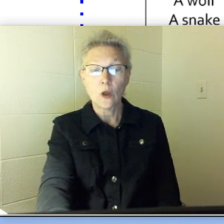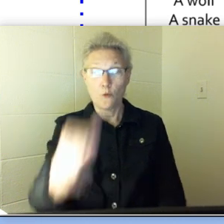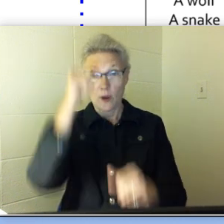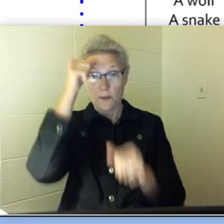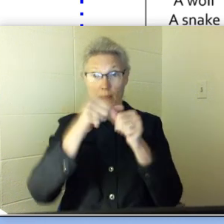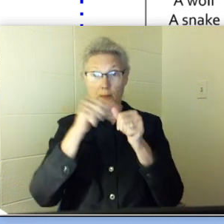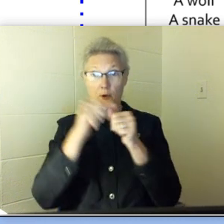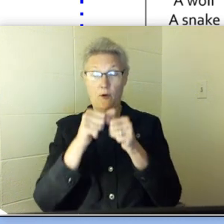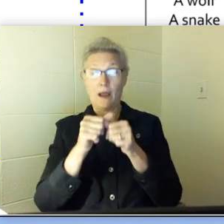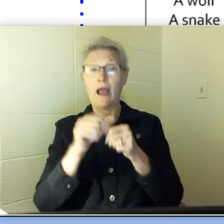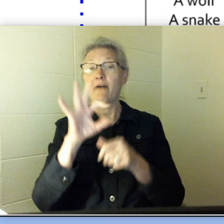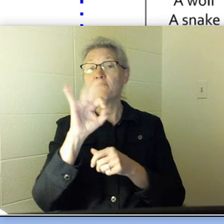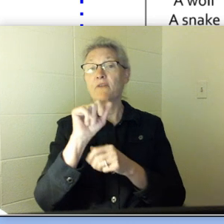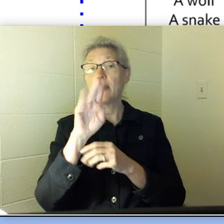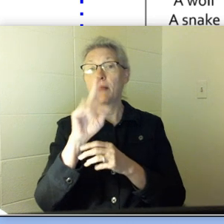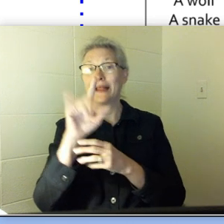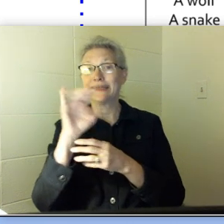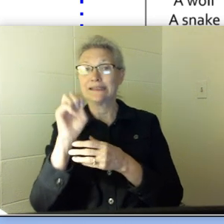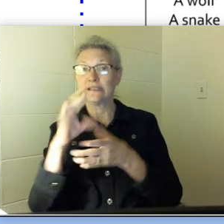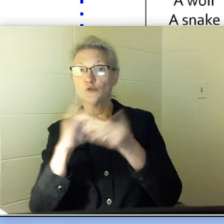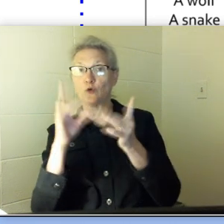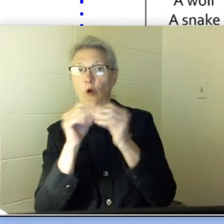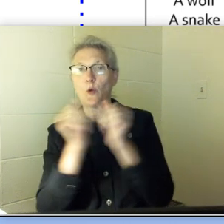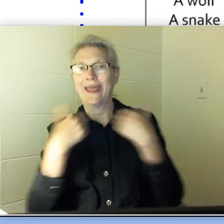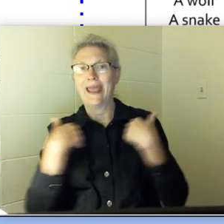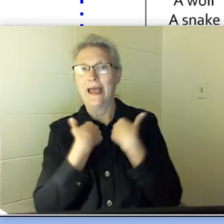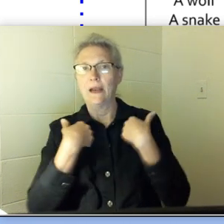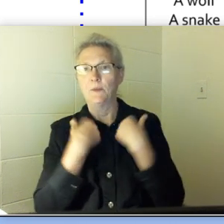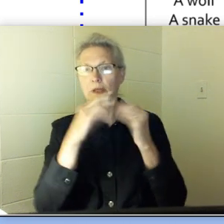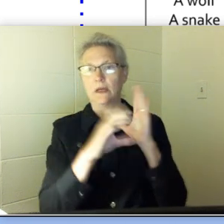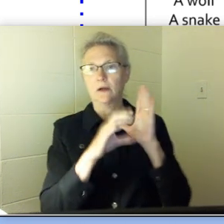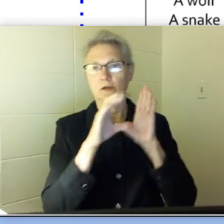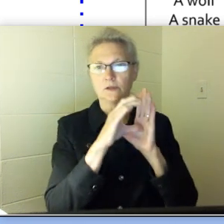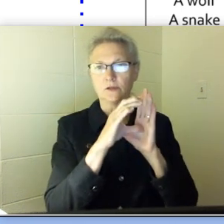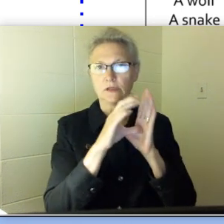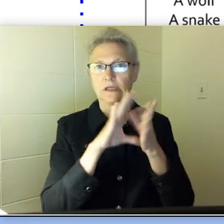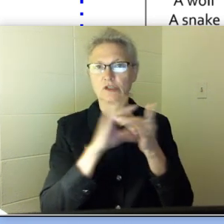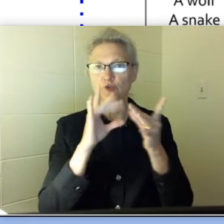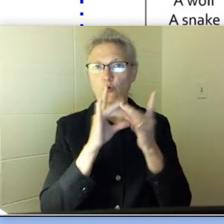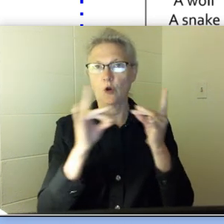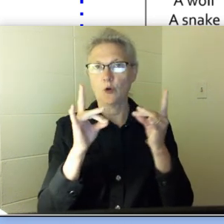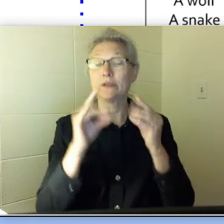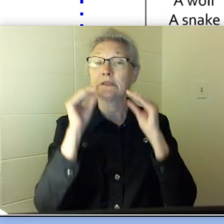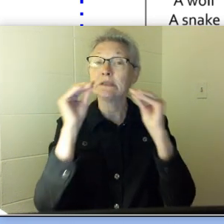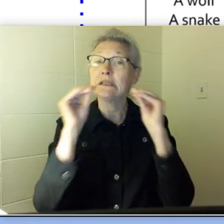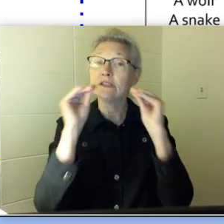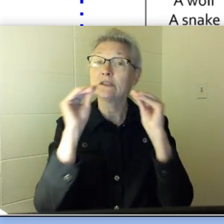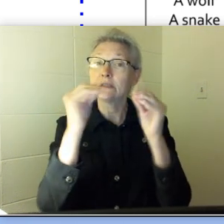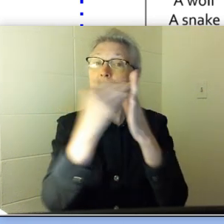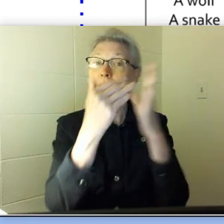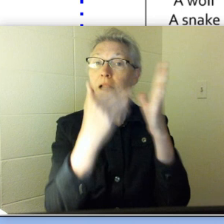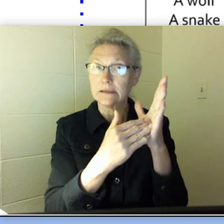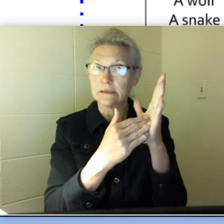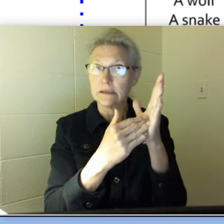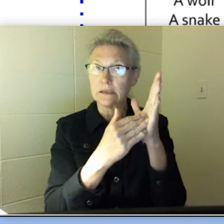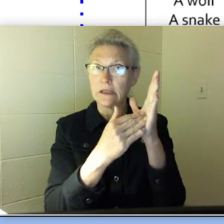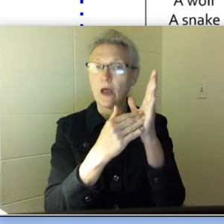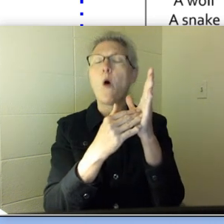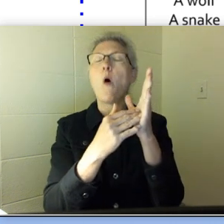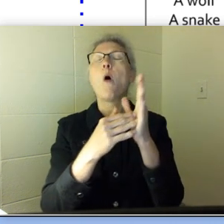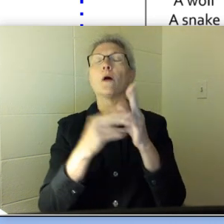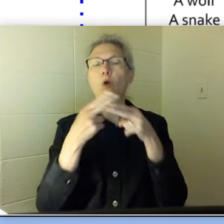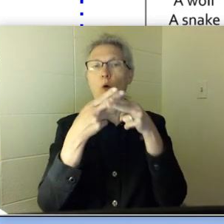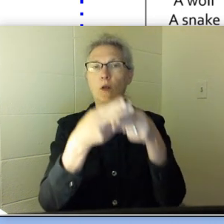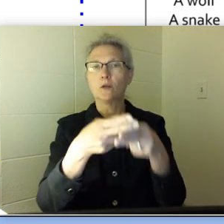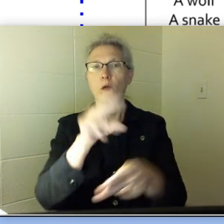Remember, a fable is a story with animal characters. It is a story which teaches us a lesson, which is also